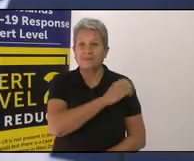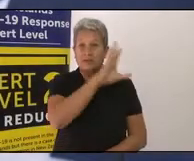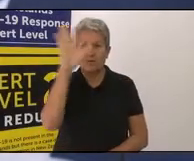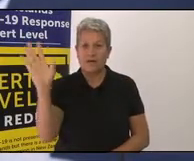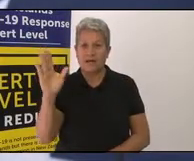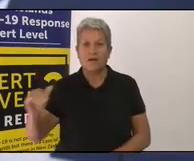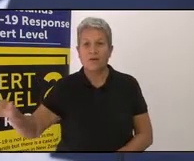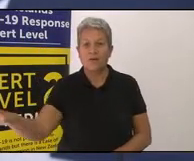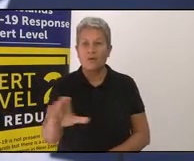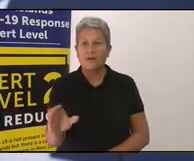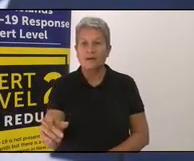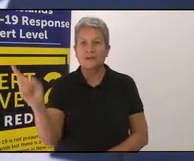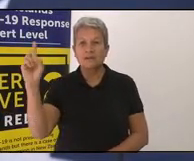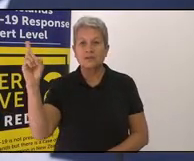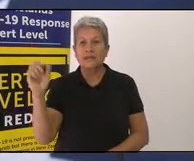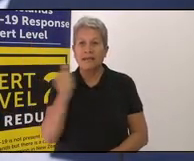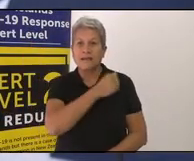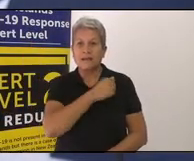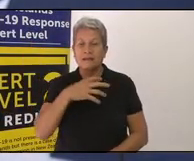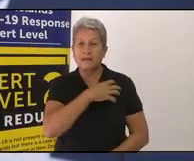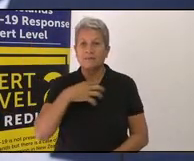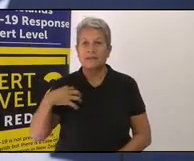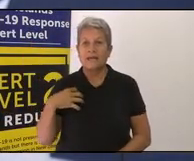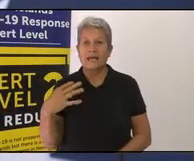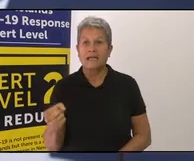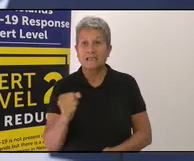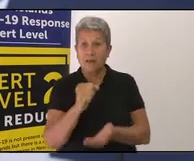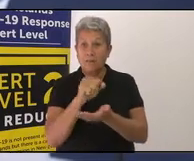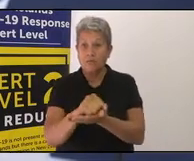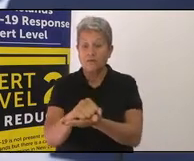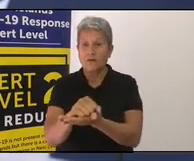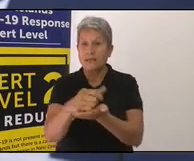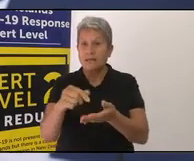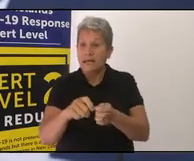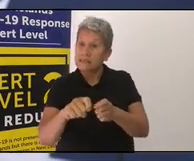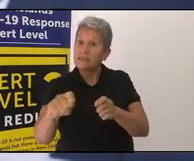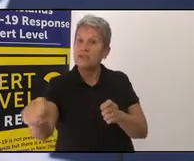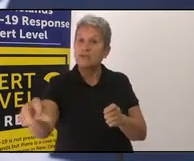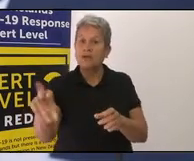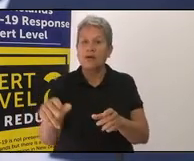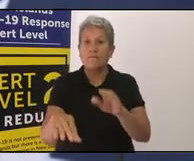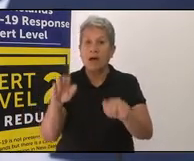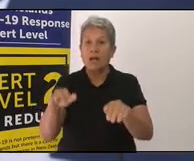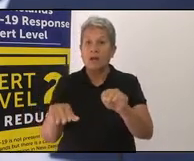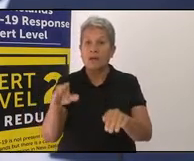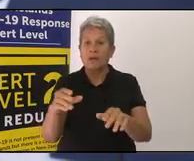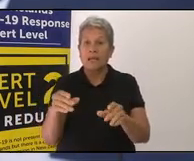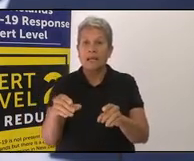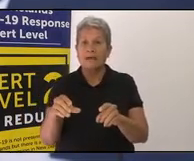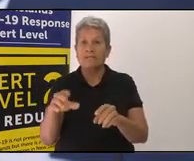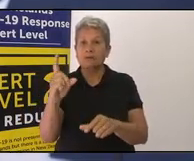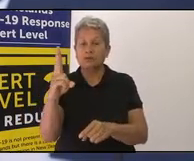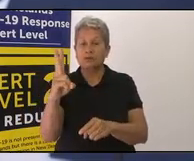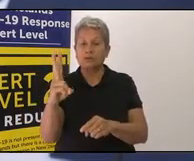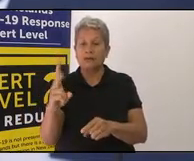Kia ora tātou katoa. Today, Cabinet has approved the extension of Alert Level 2 until New Zealand achieves